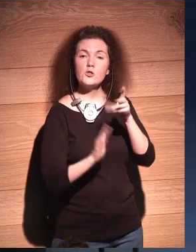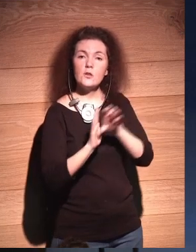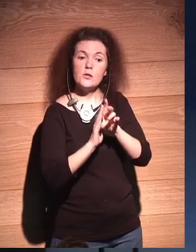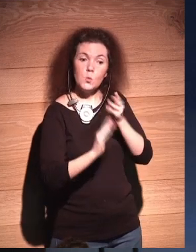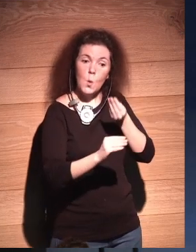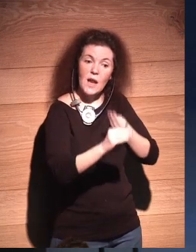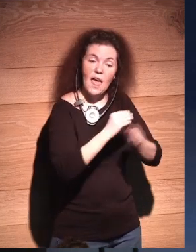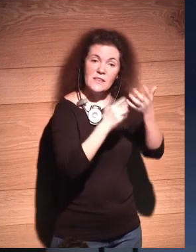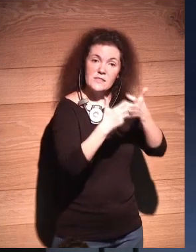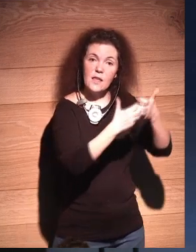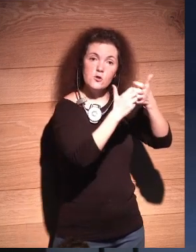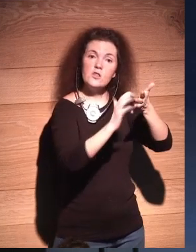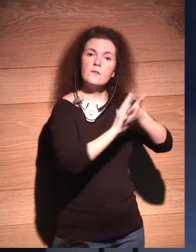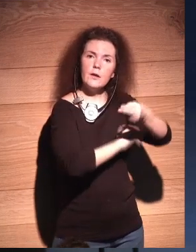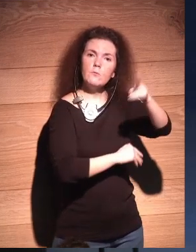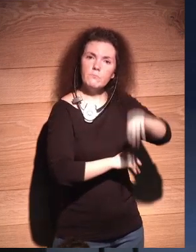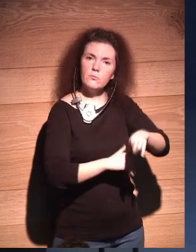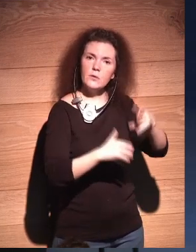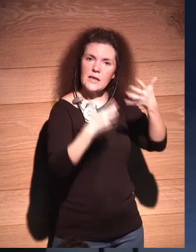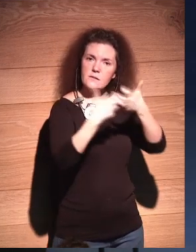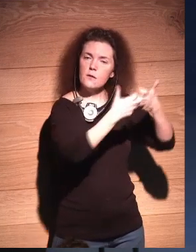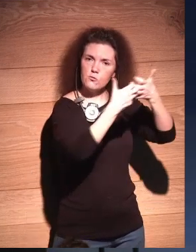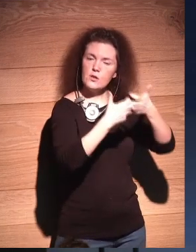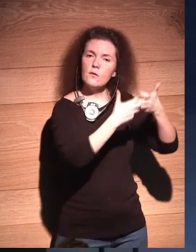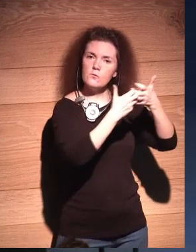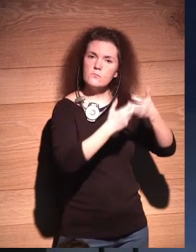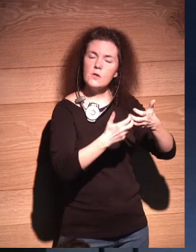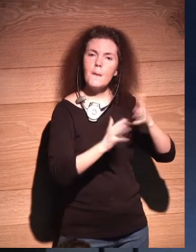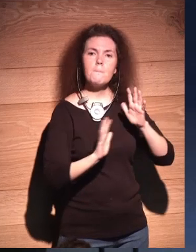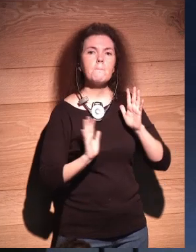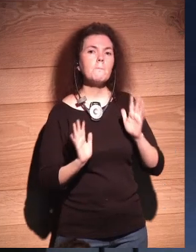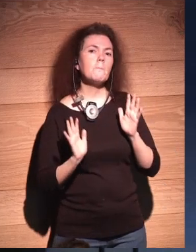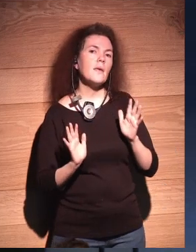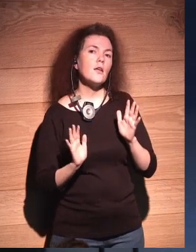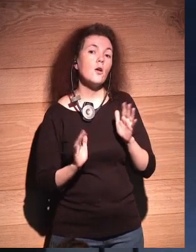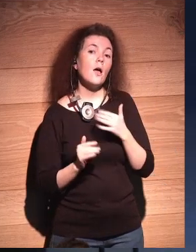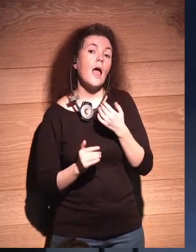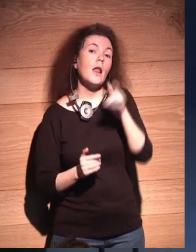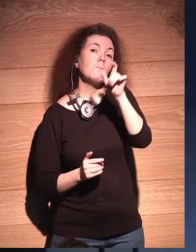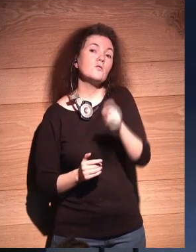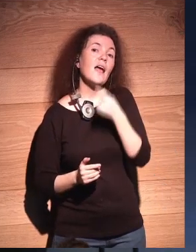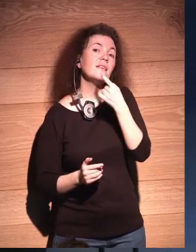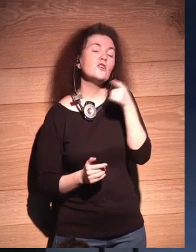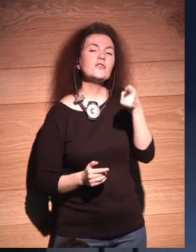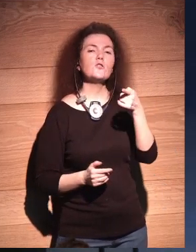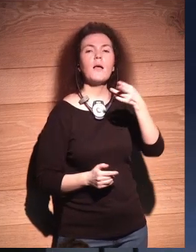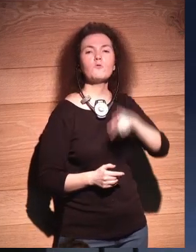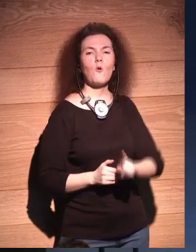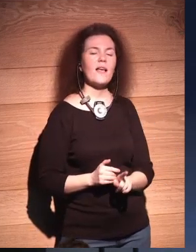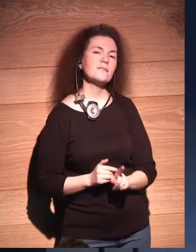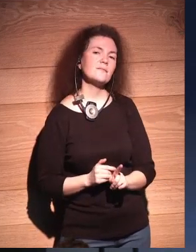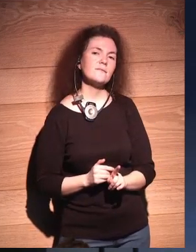that the president has declared is that that's not necessarily true. So we are entering a